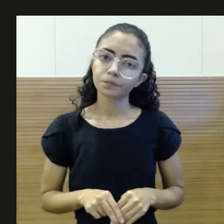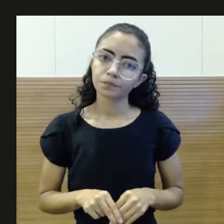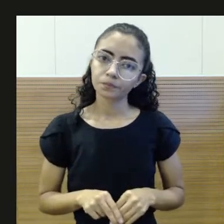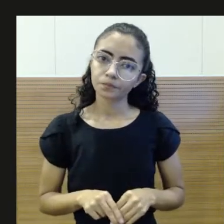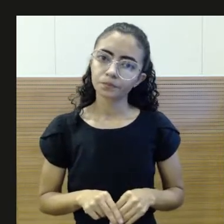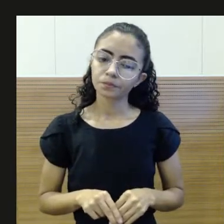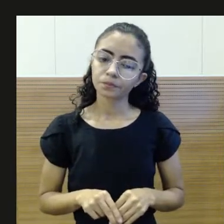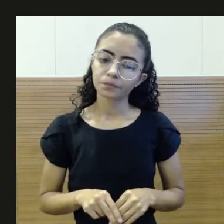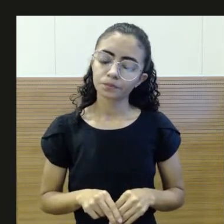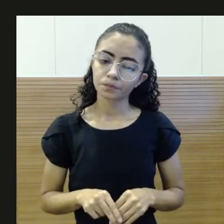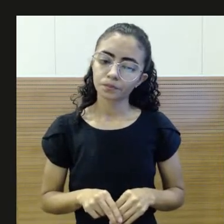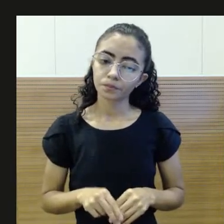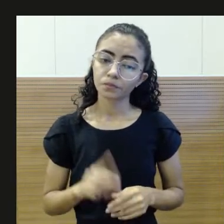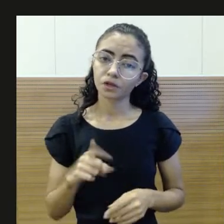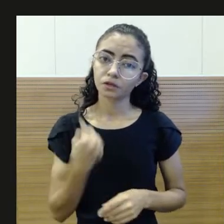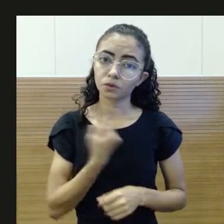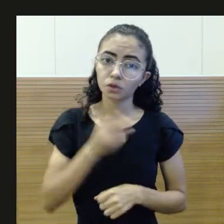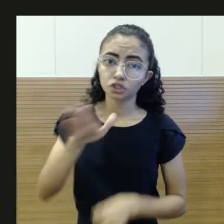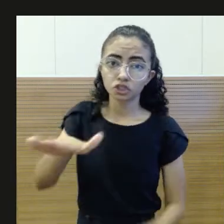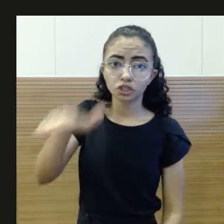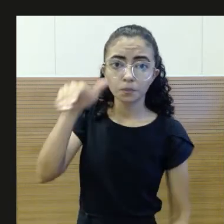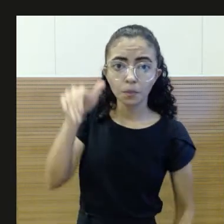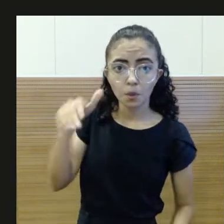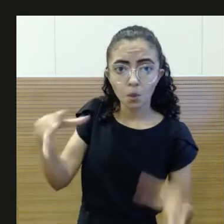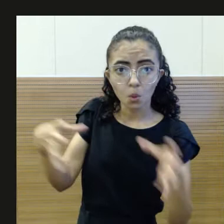with labels and for all